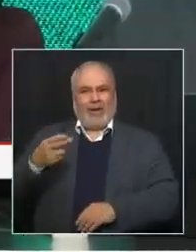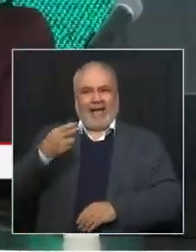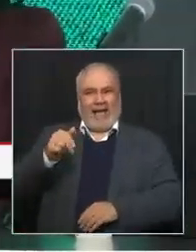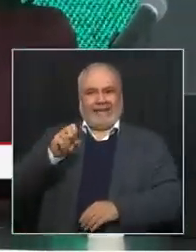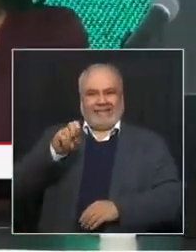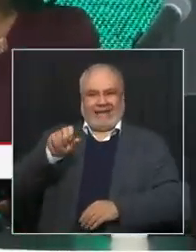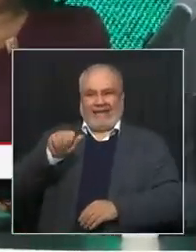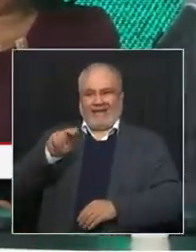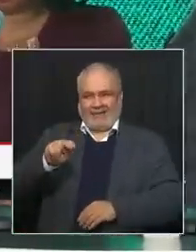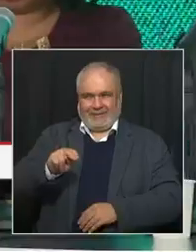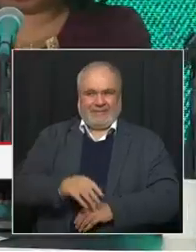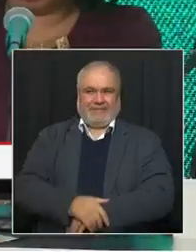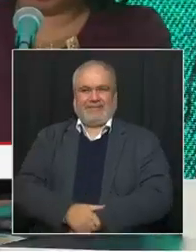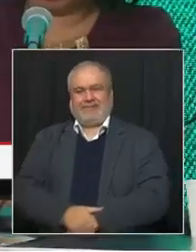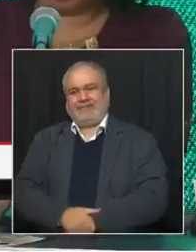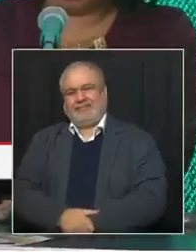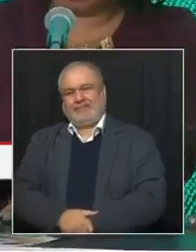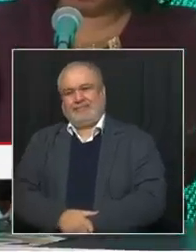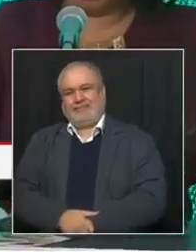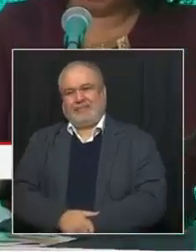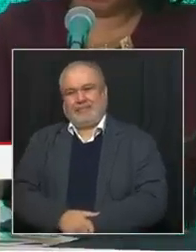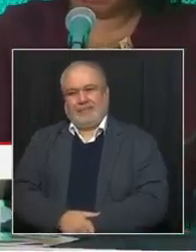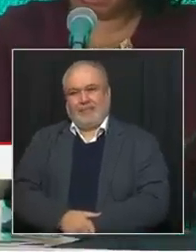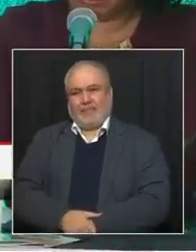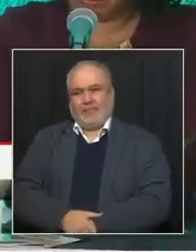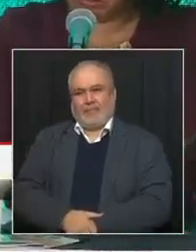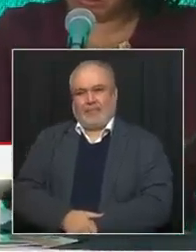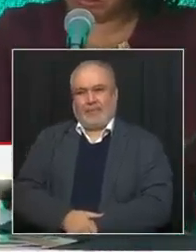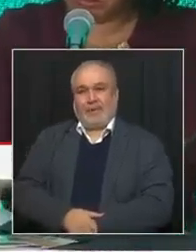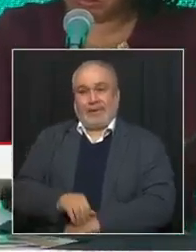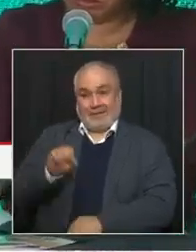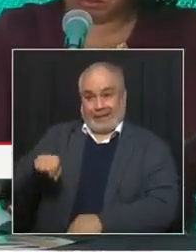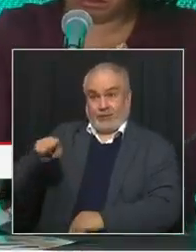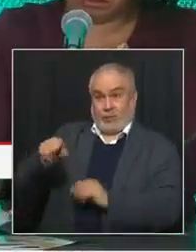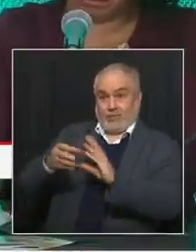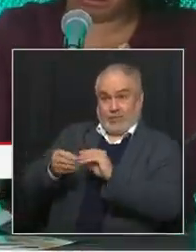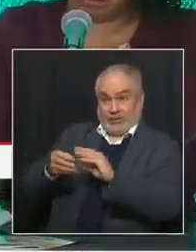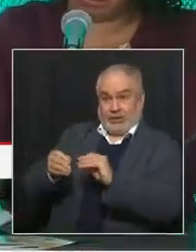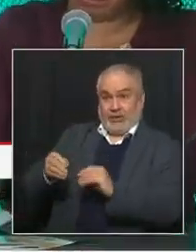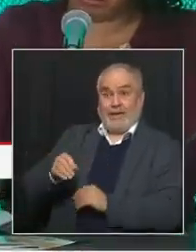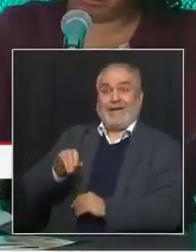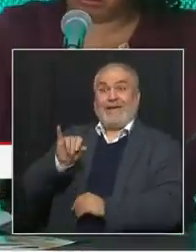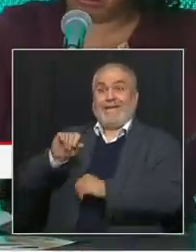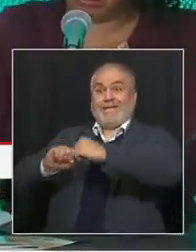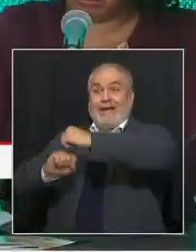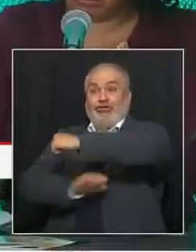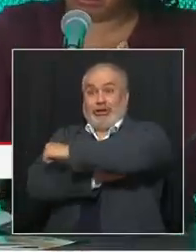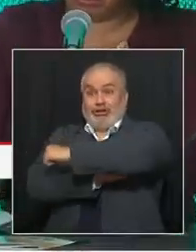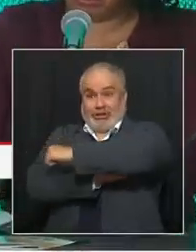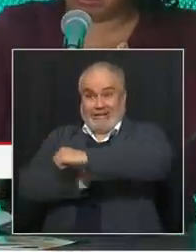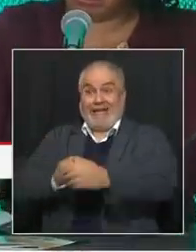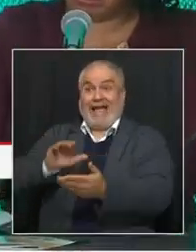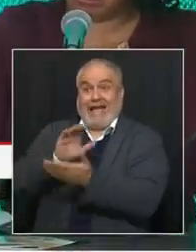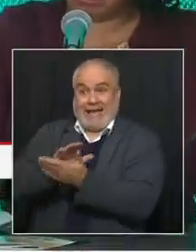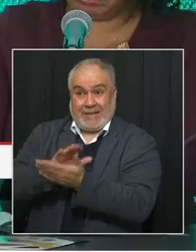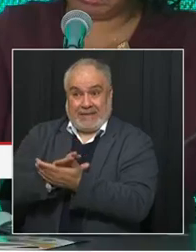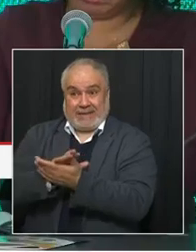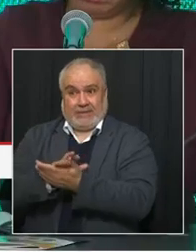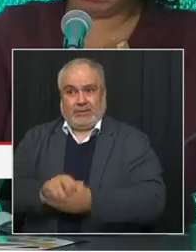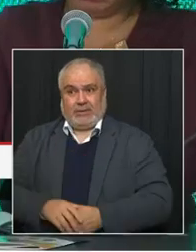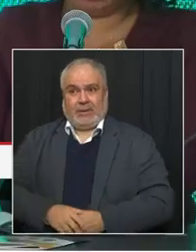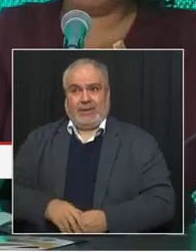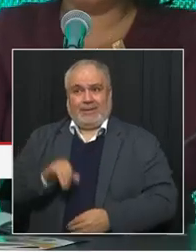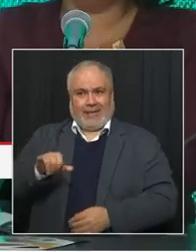the Infrastructure Academy early in my tenure. And what is different about the Infrastructure Academy